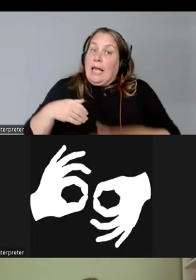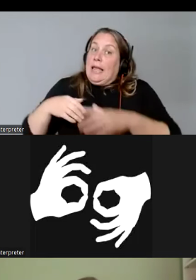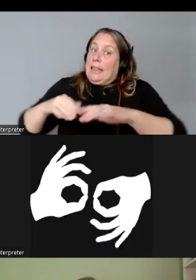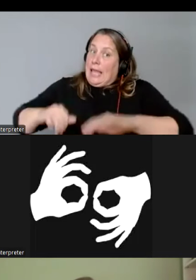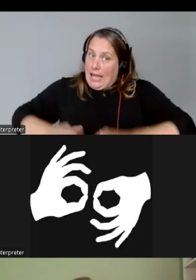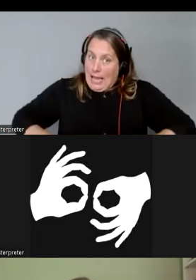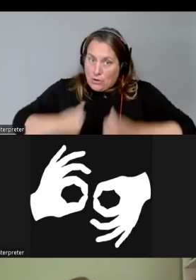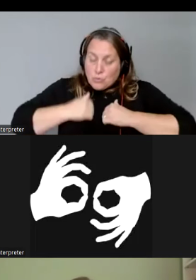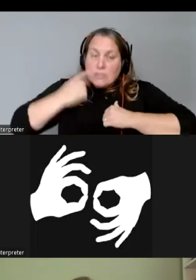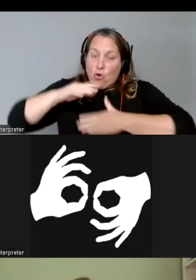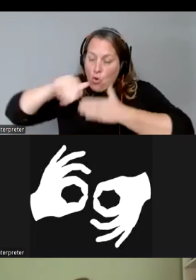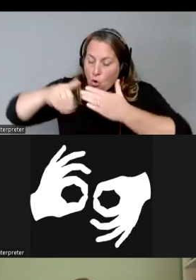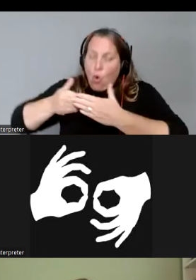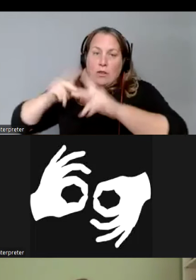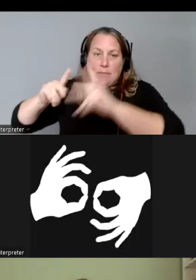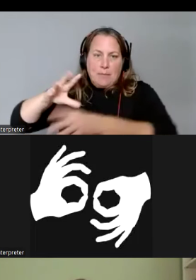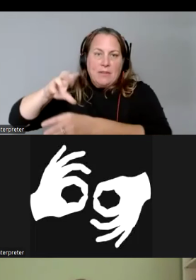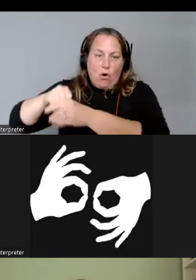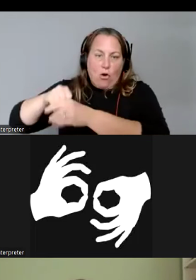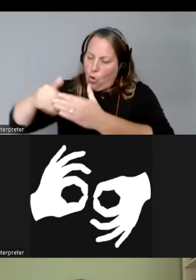itself. Next slide, please.